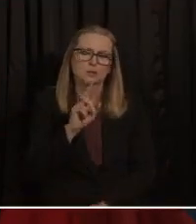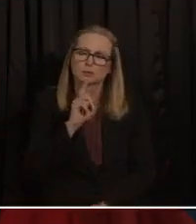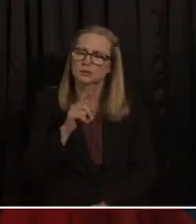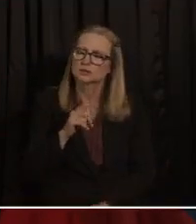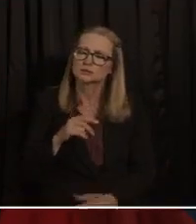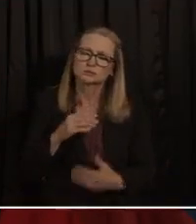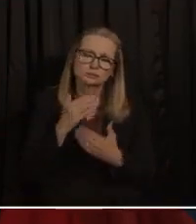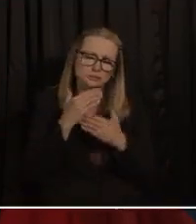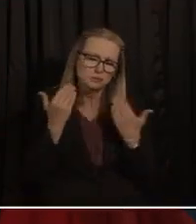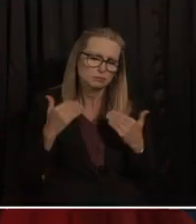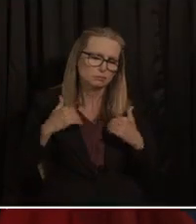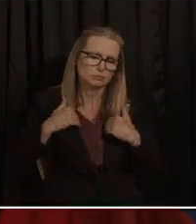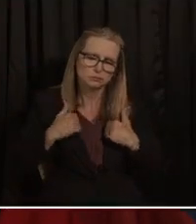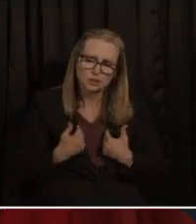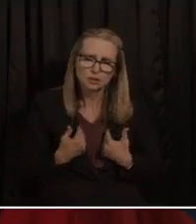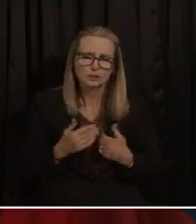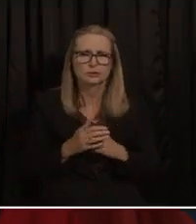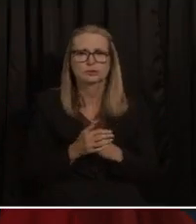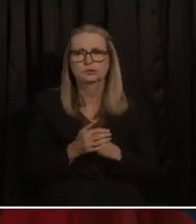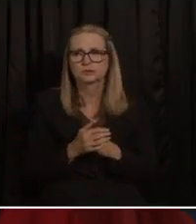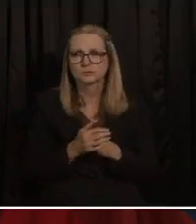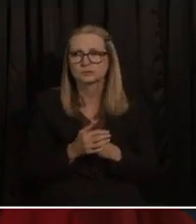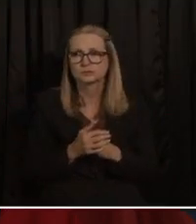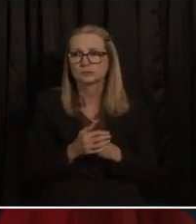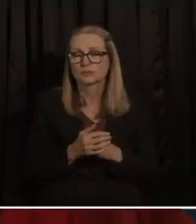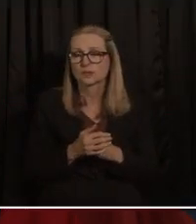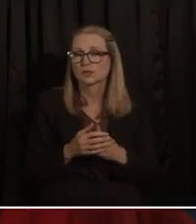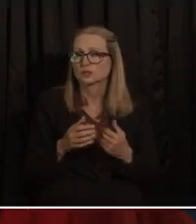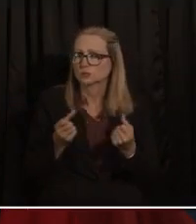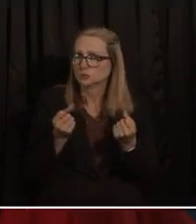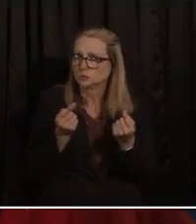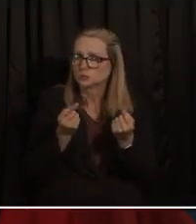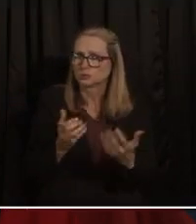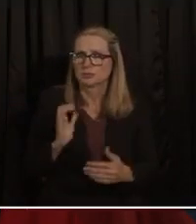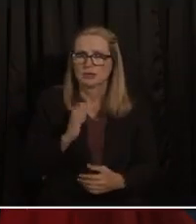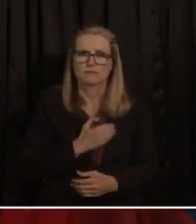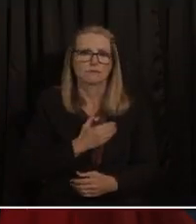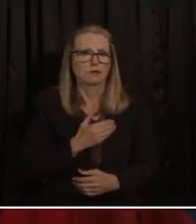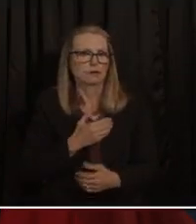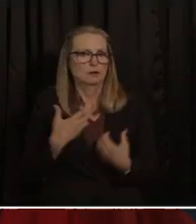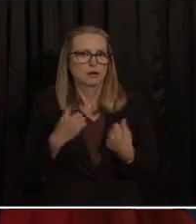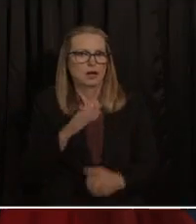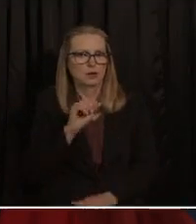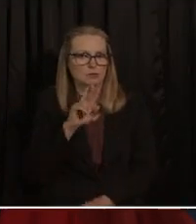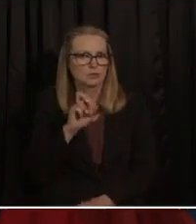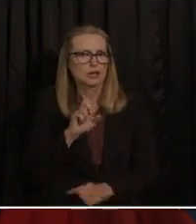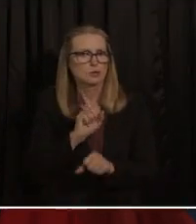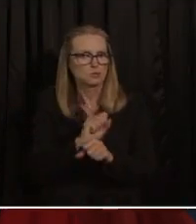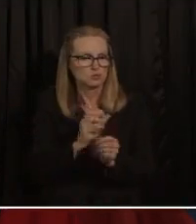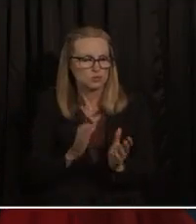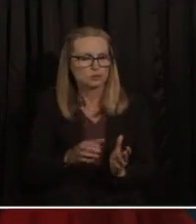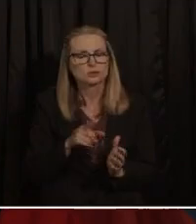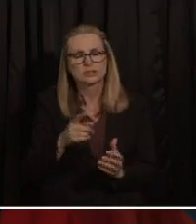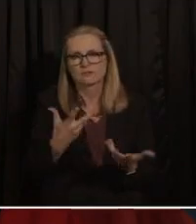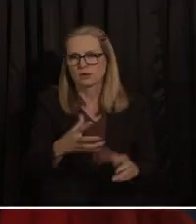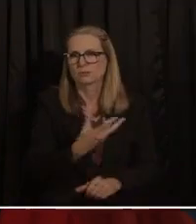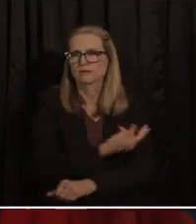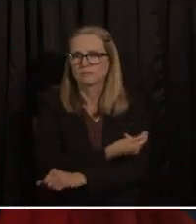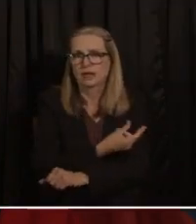1,100 healthcare workers have been vaccinated against COVID-19 since the Board of Health took their